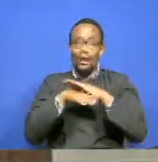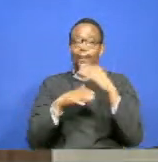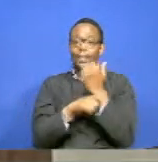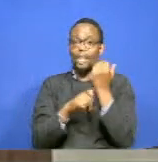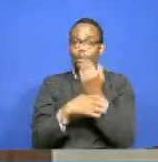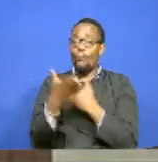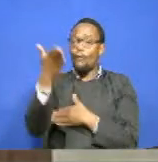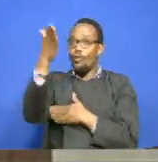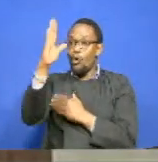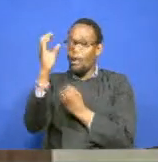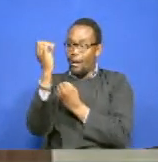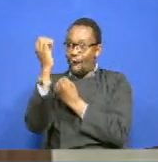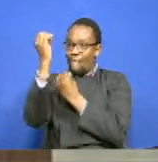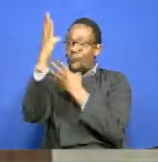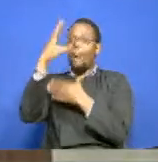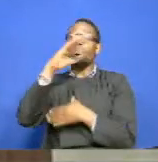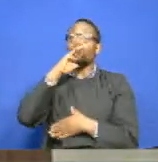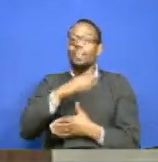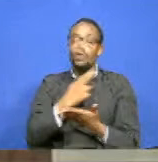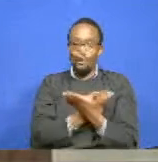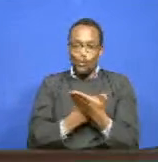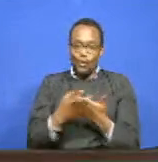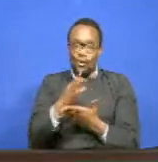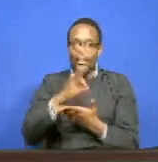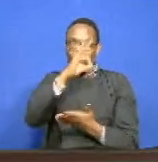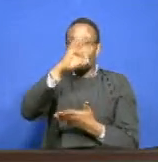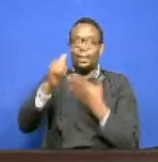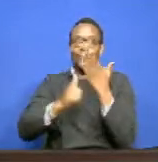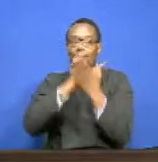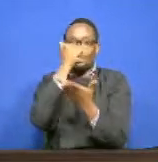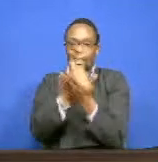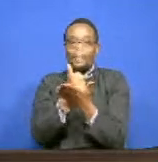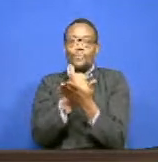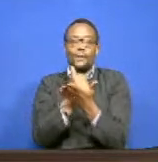Father, and of the Son, and of the Holy Spirit. Amen.